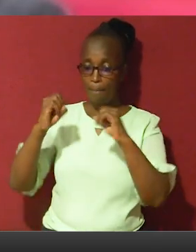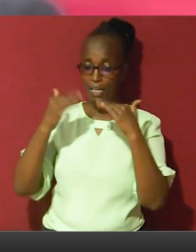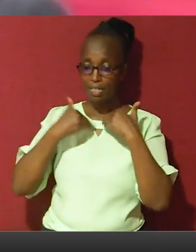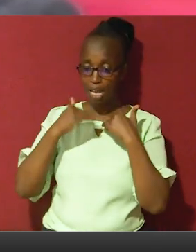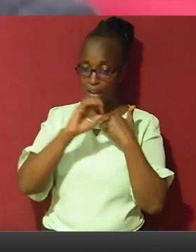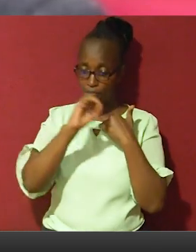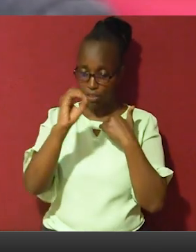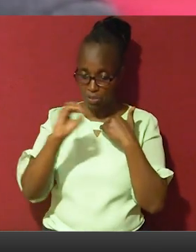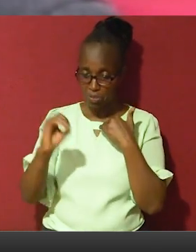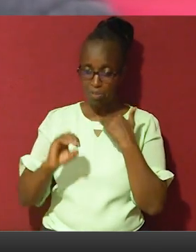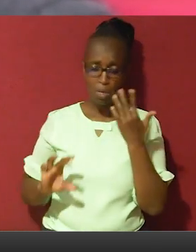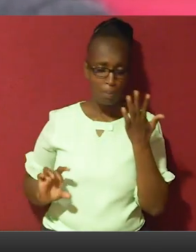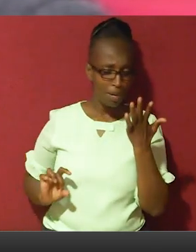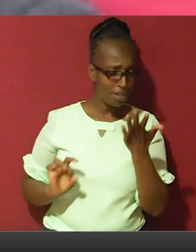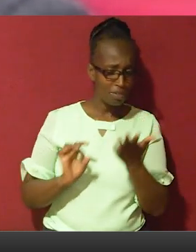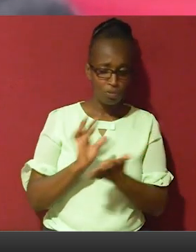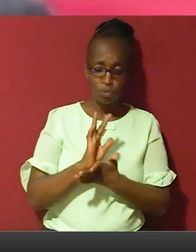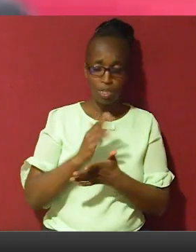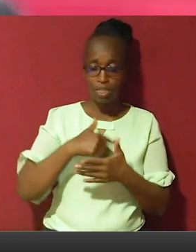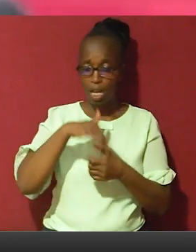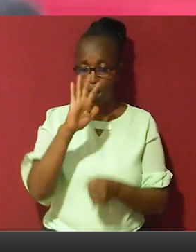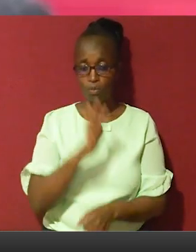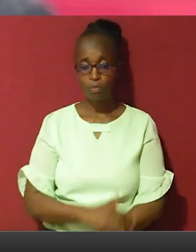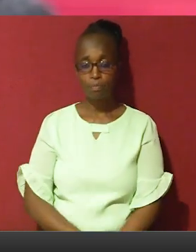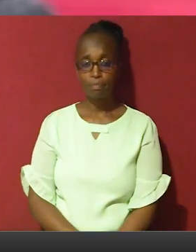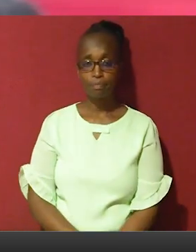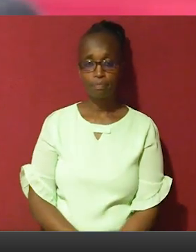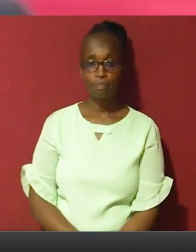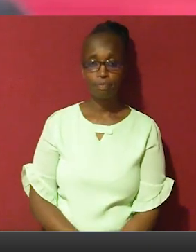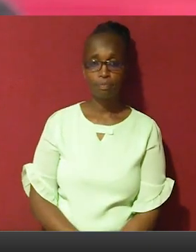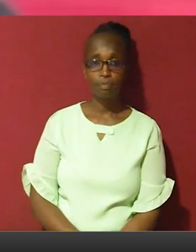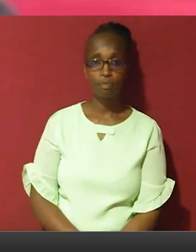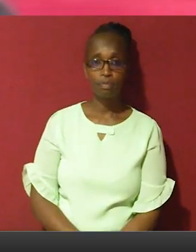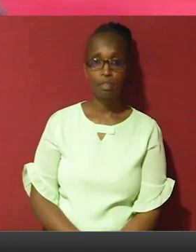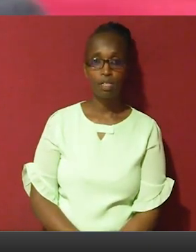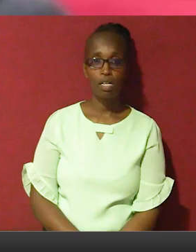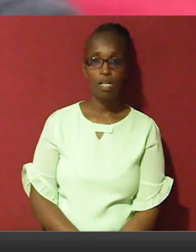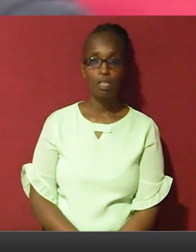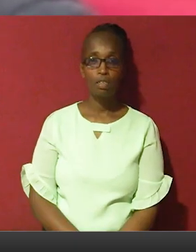capable, if somebody doesn't have the capacity, we are going to throw him out, Mr. Speaker.